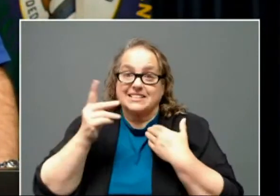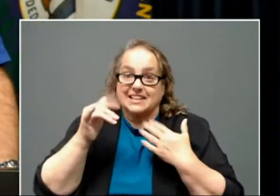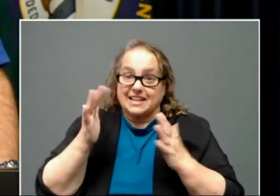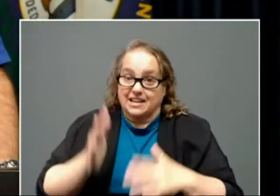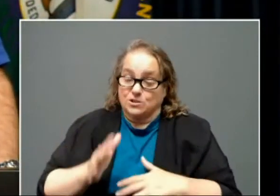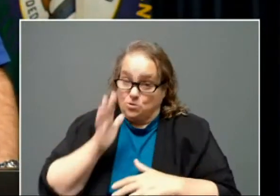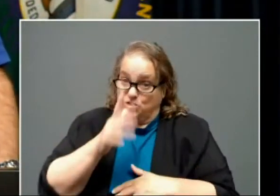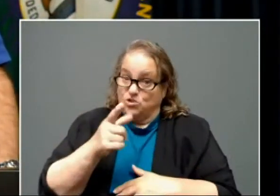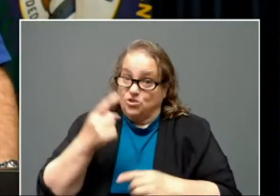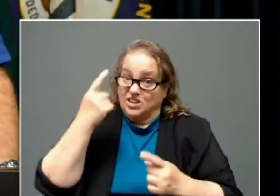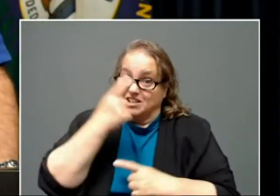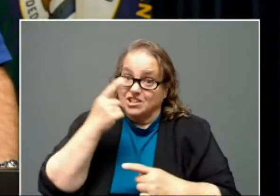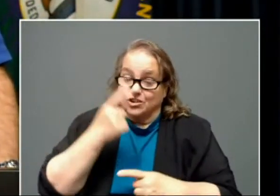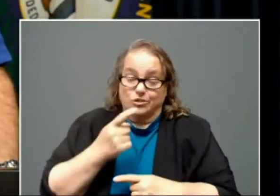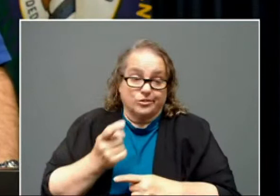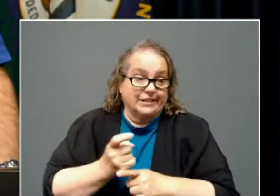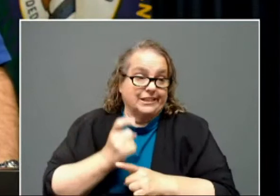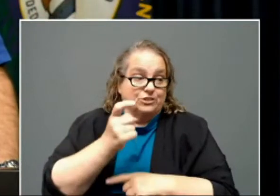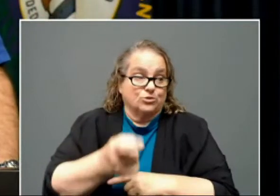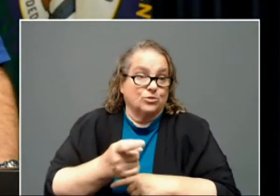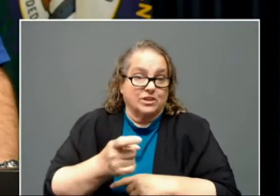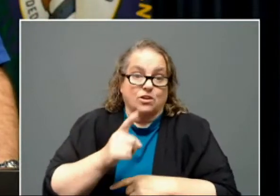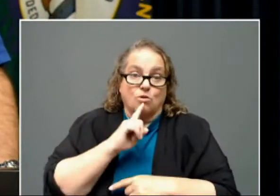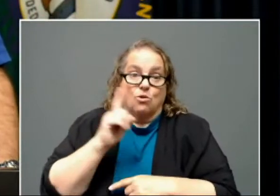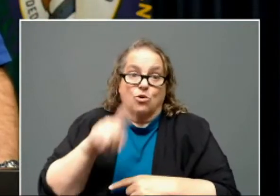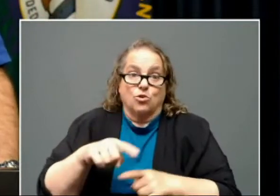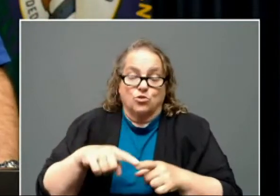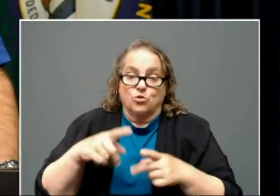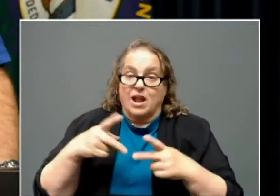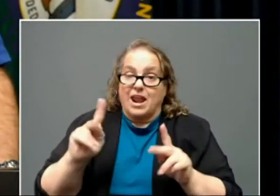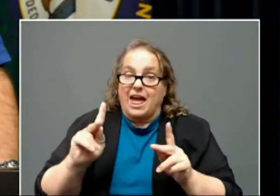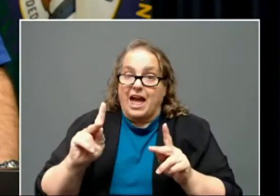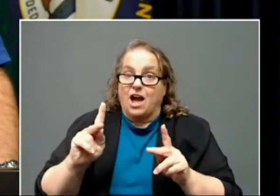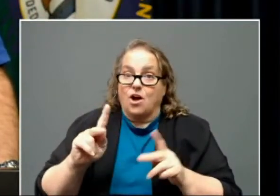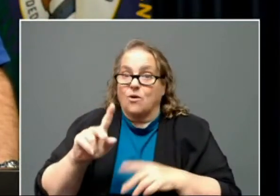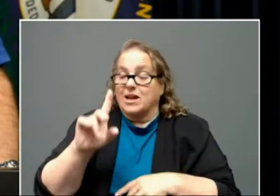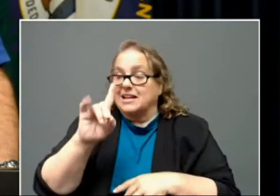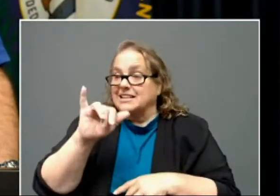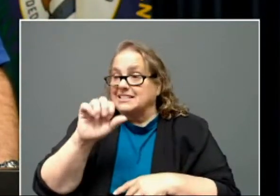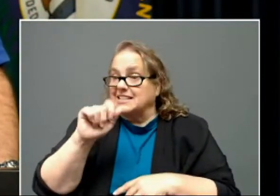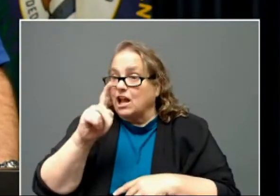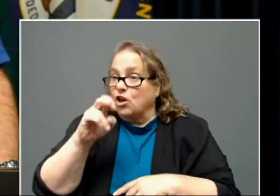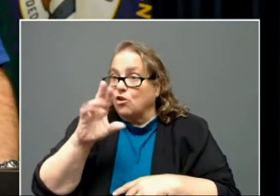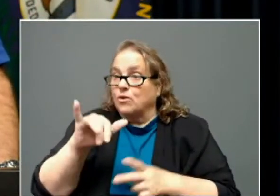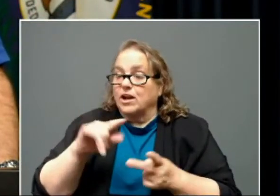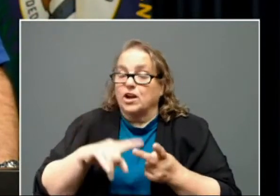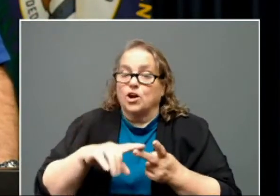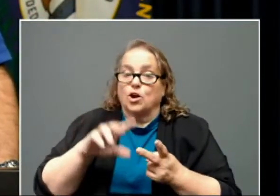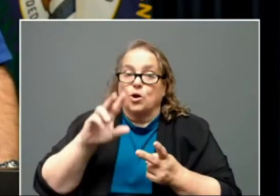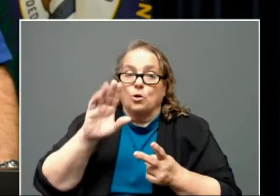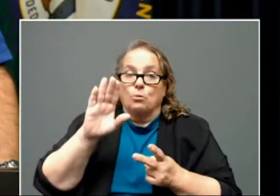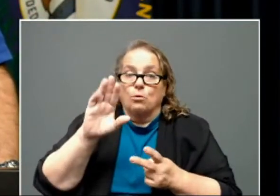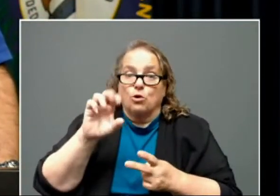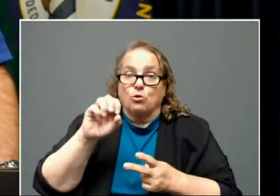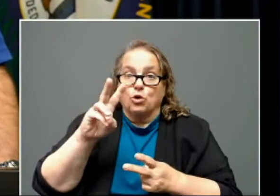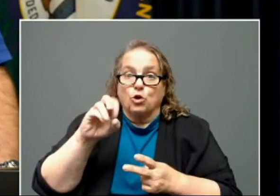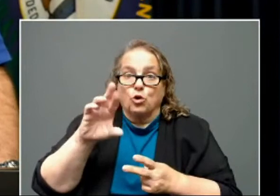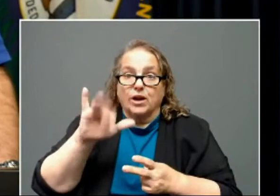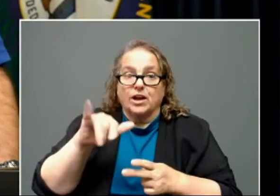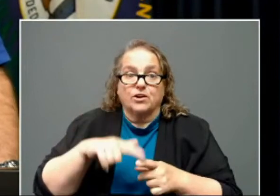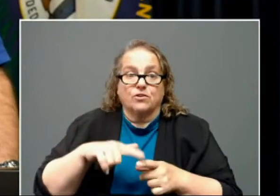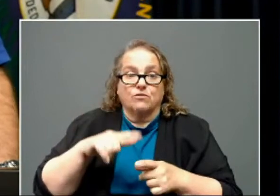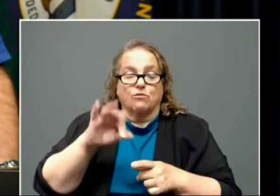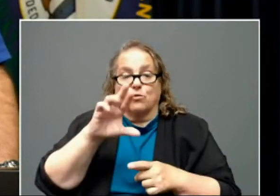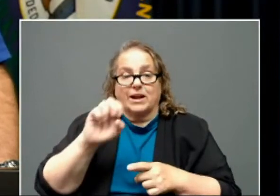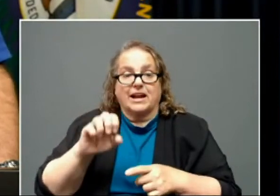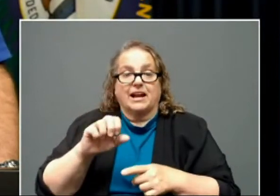consider issuing an executive order to allow distilleries and breweries to give out free alcohol for people to get their vaccine?